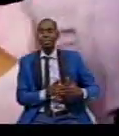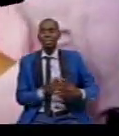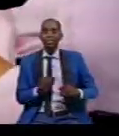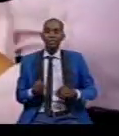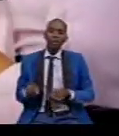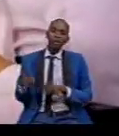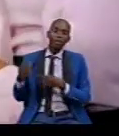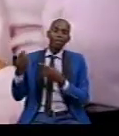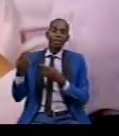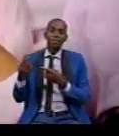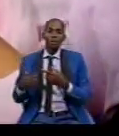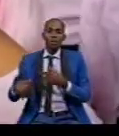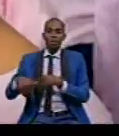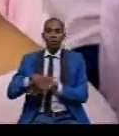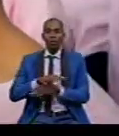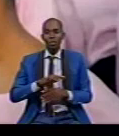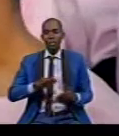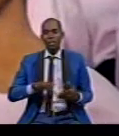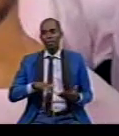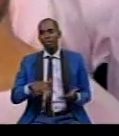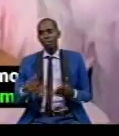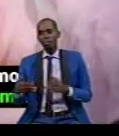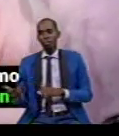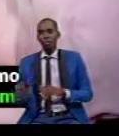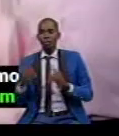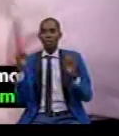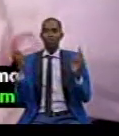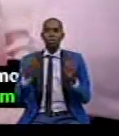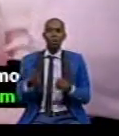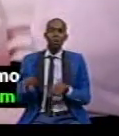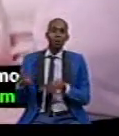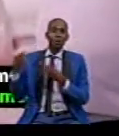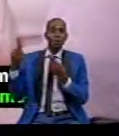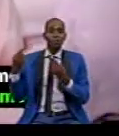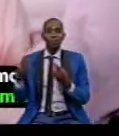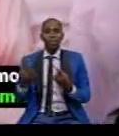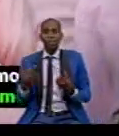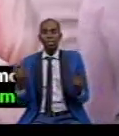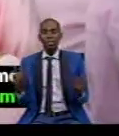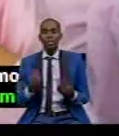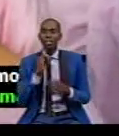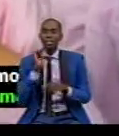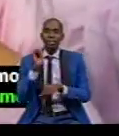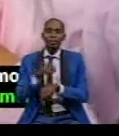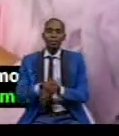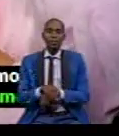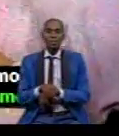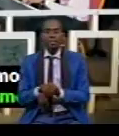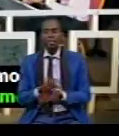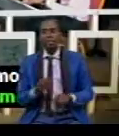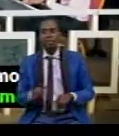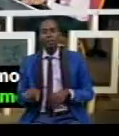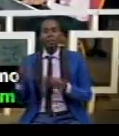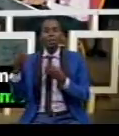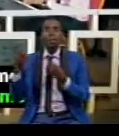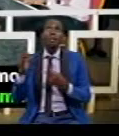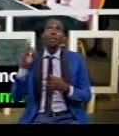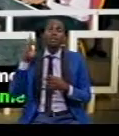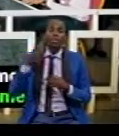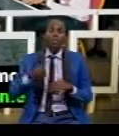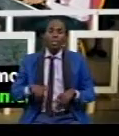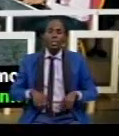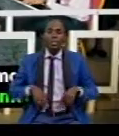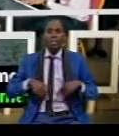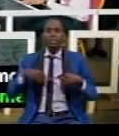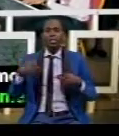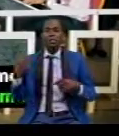become as little children. And three children don't know. From number one and number ten, they